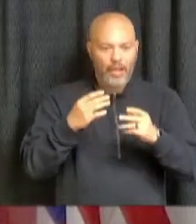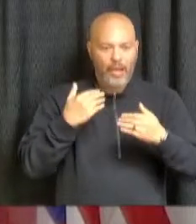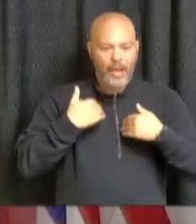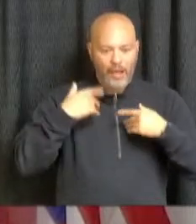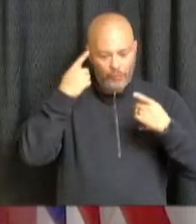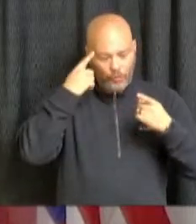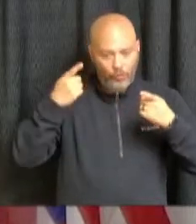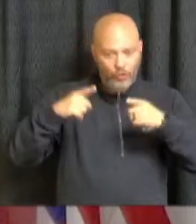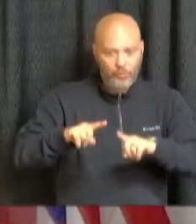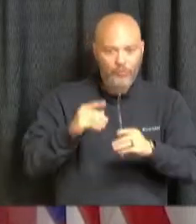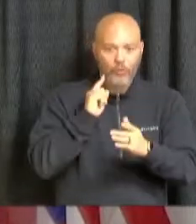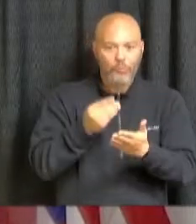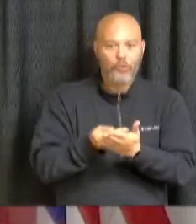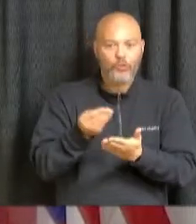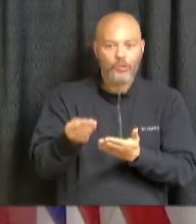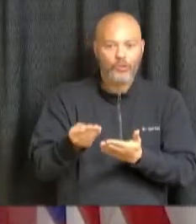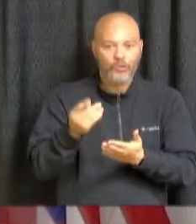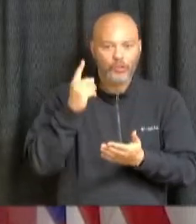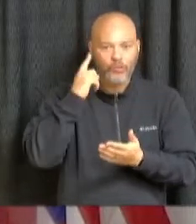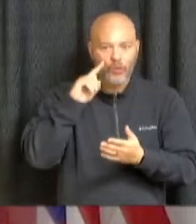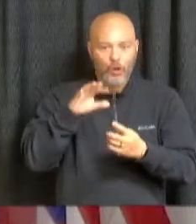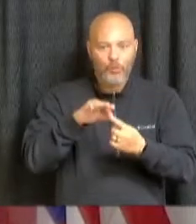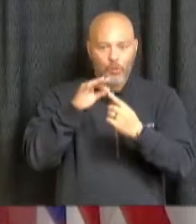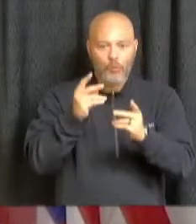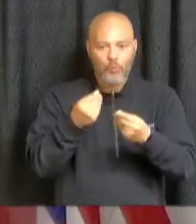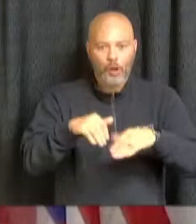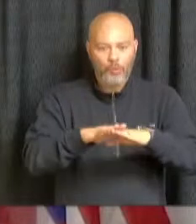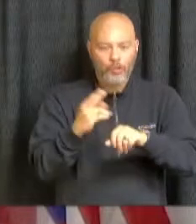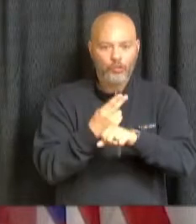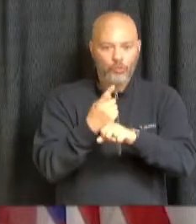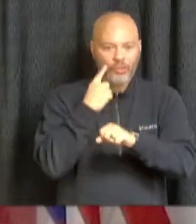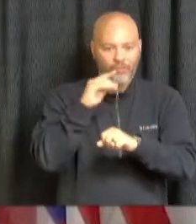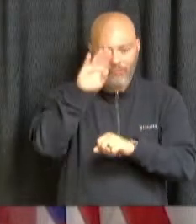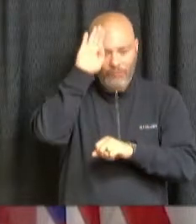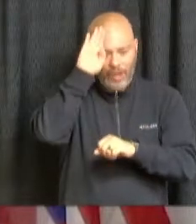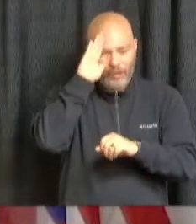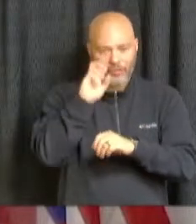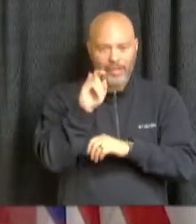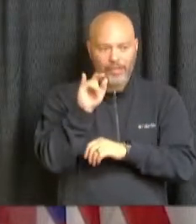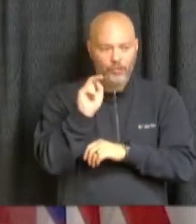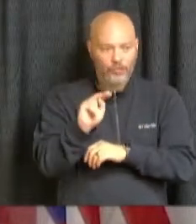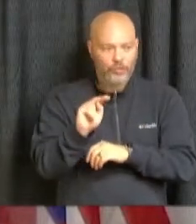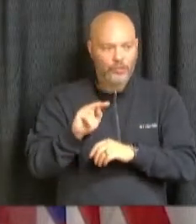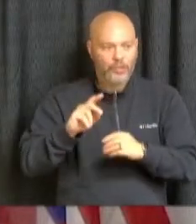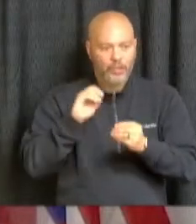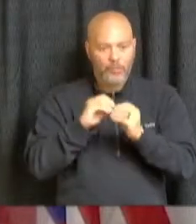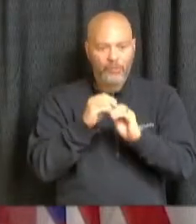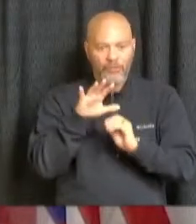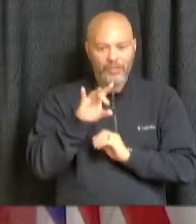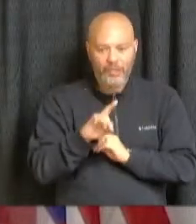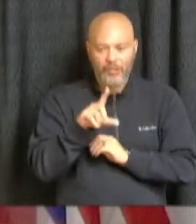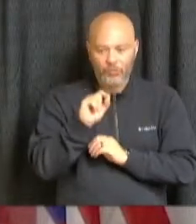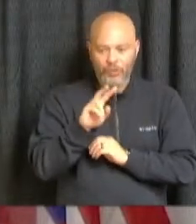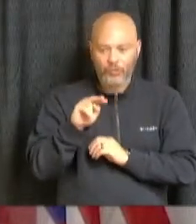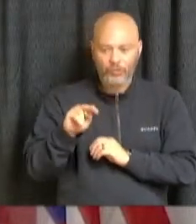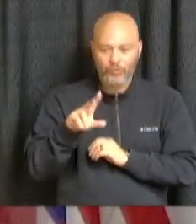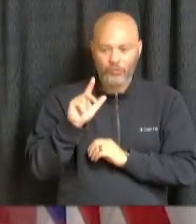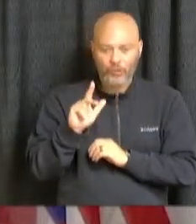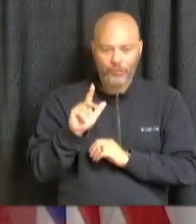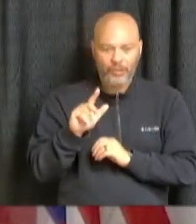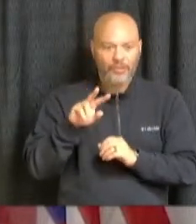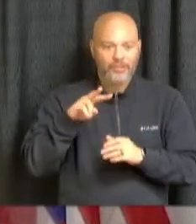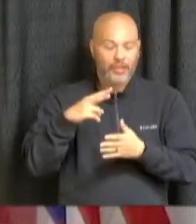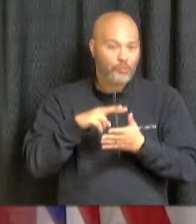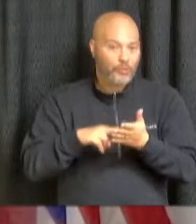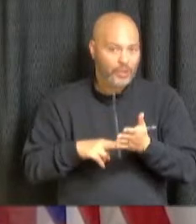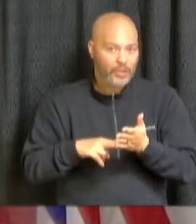into an agreement for purchase of certain property to be used as a fire station. Ordinance 58, 2022-23,